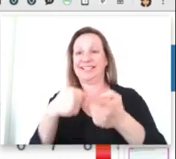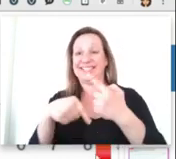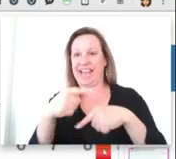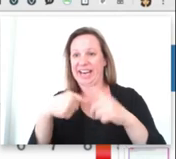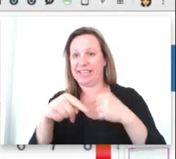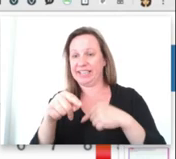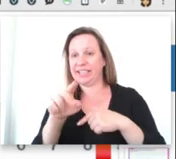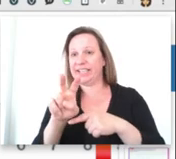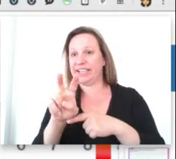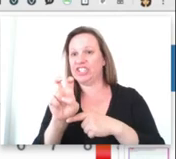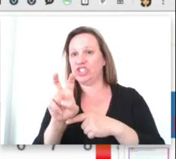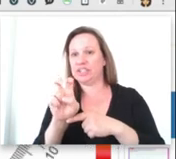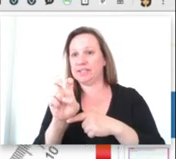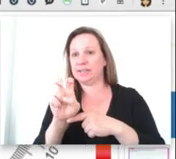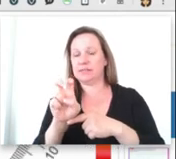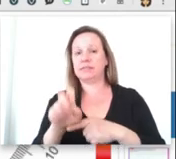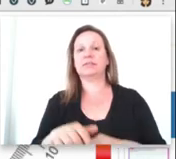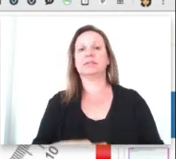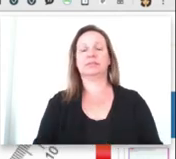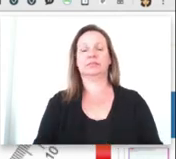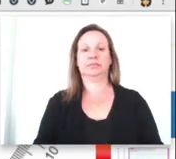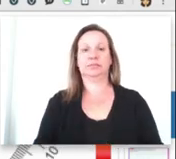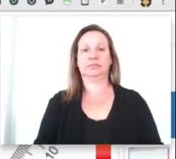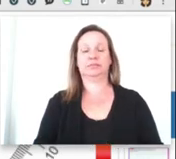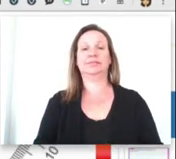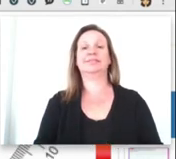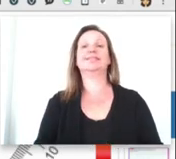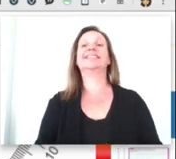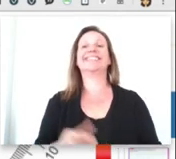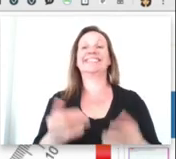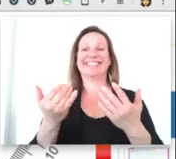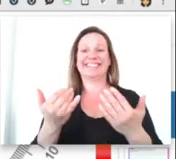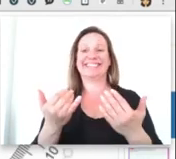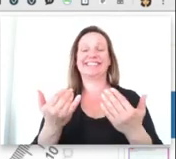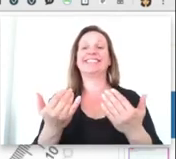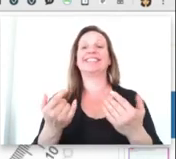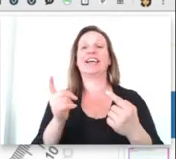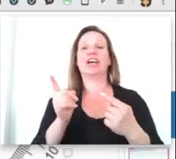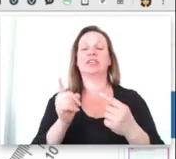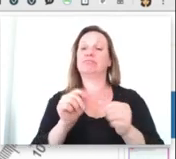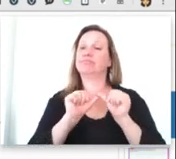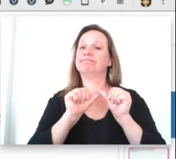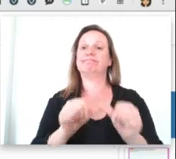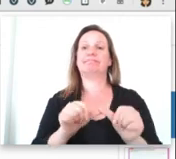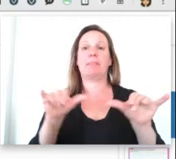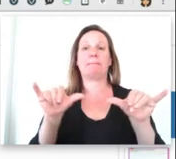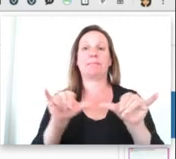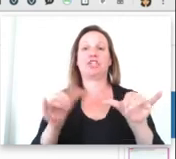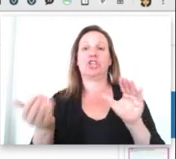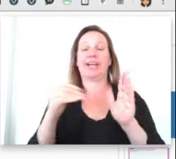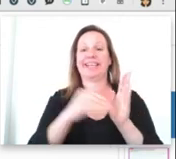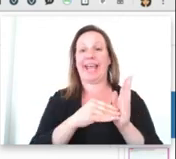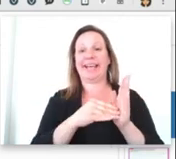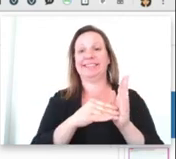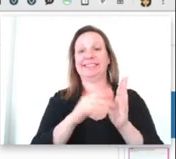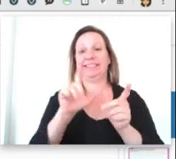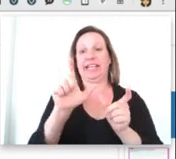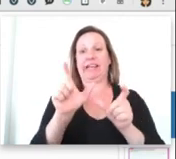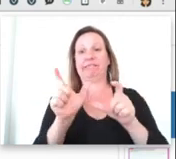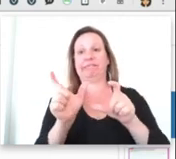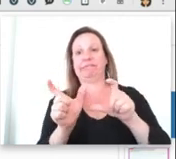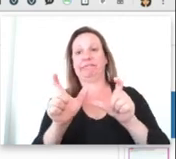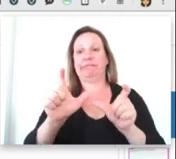Nice job, friends. For the second one, we're going to continue measuring. So again, remember, I just bring